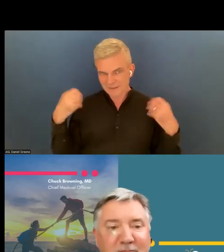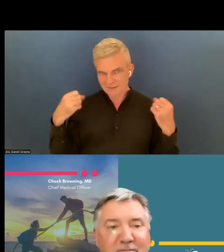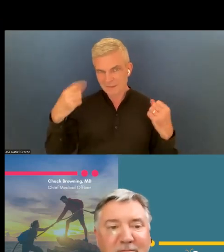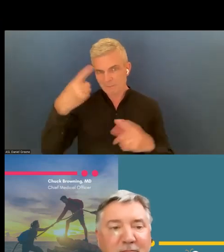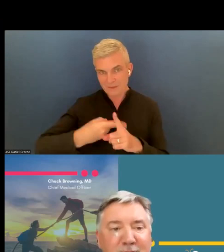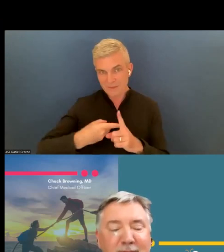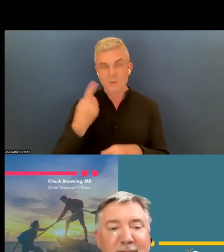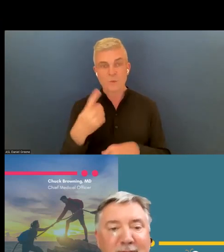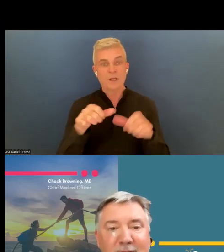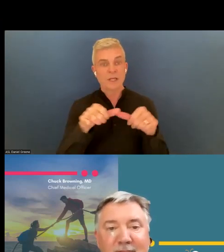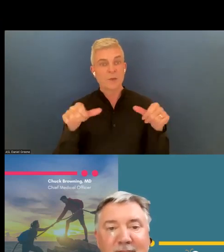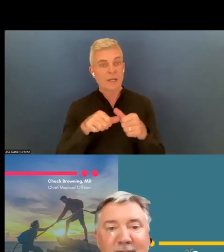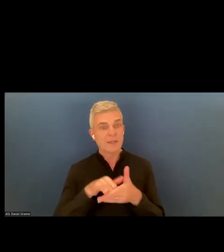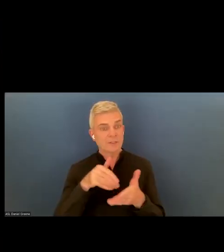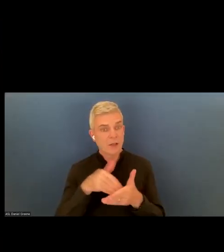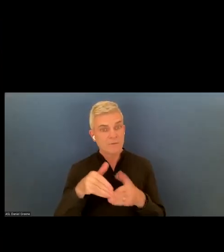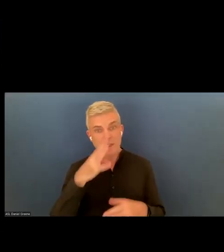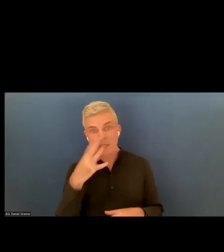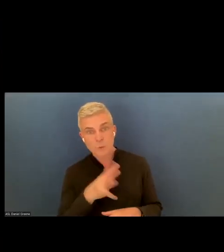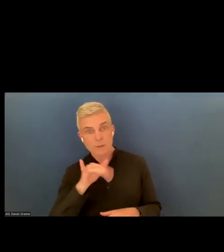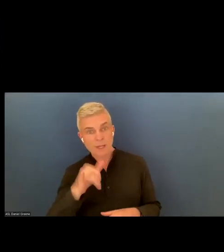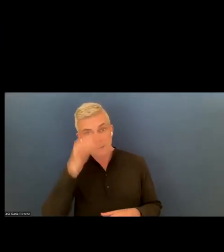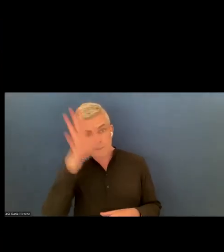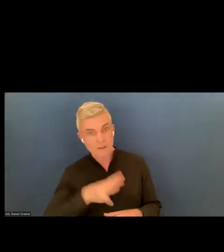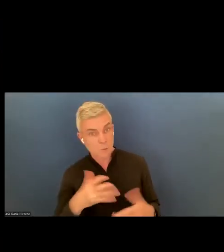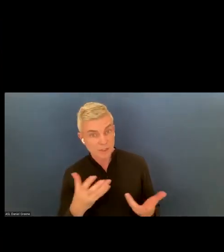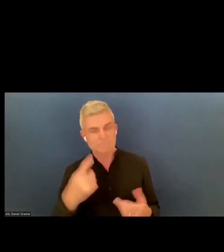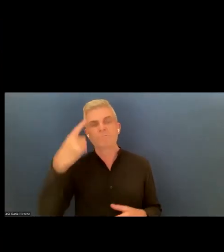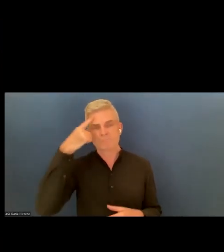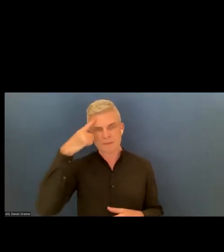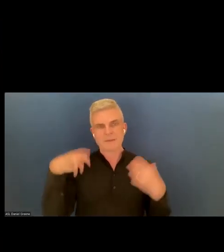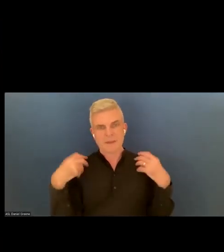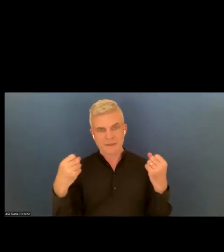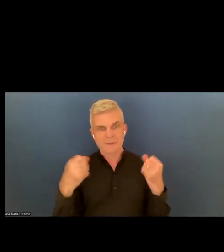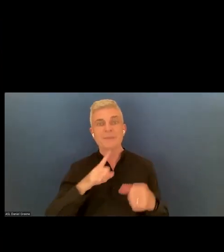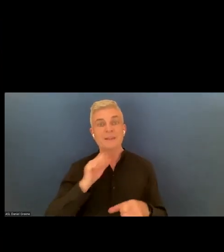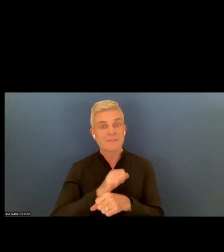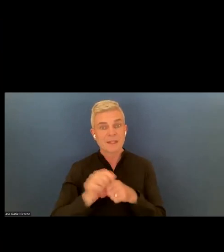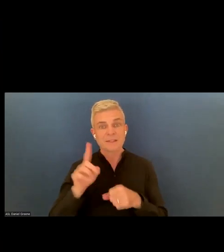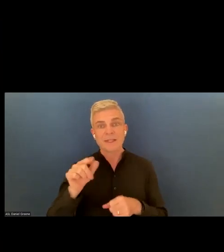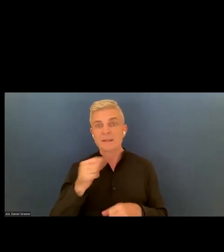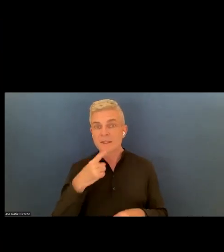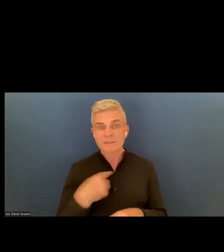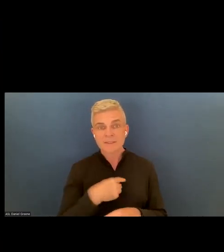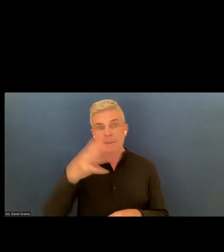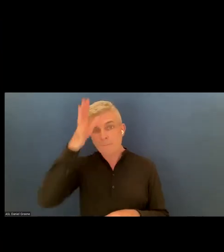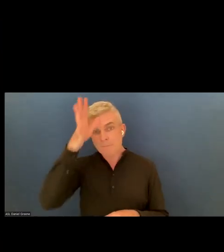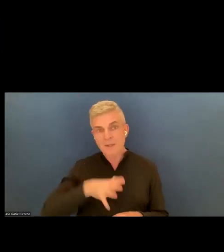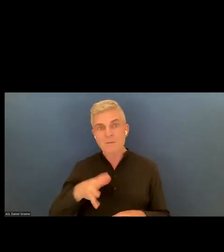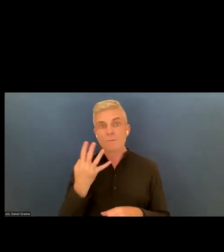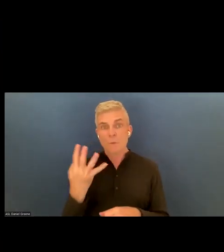ignored by men is mental health. In fact, data tells us that men are nearly 4 times more likely to die by suicide than